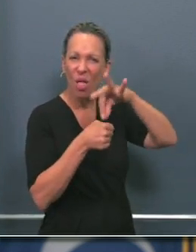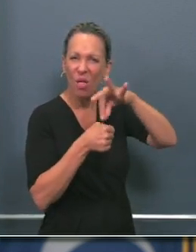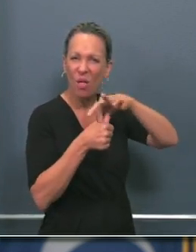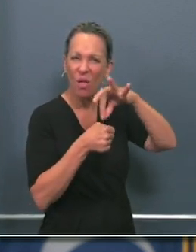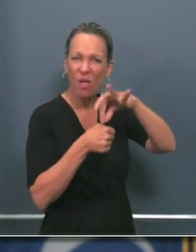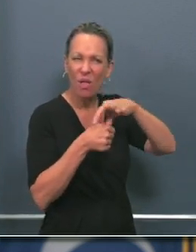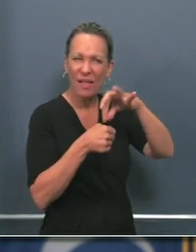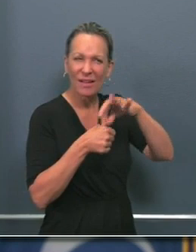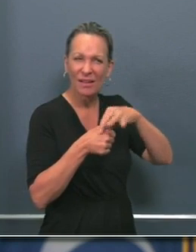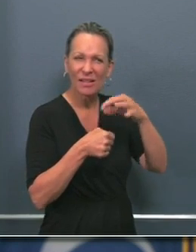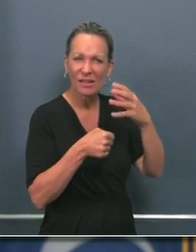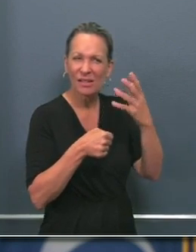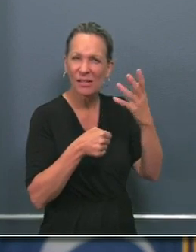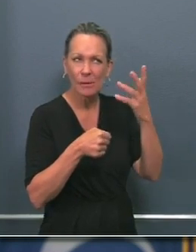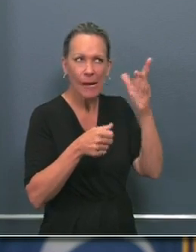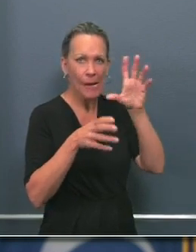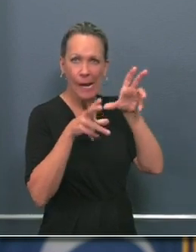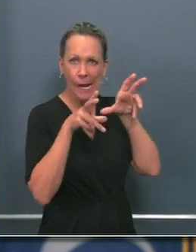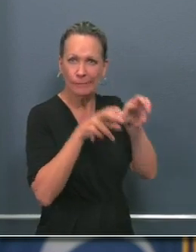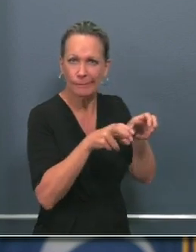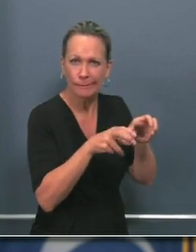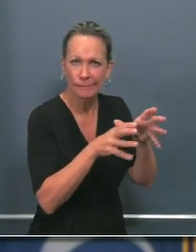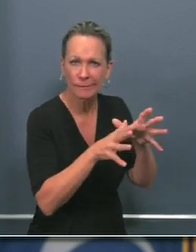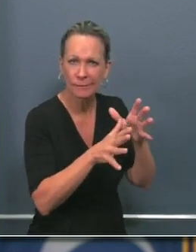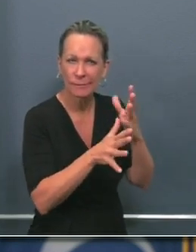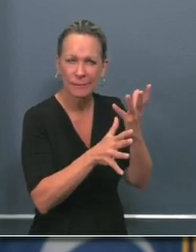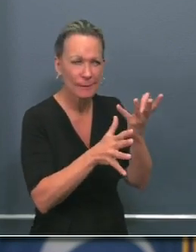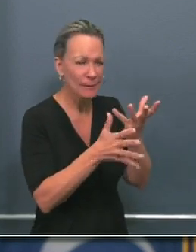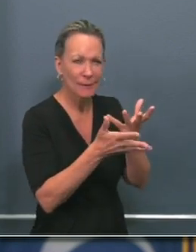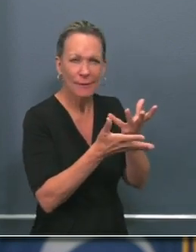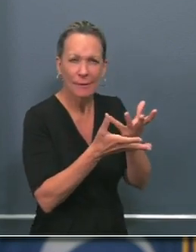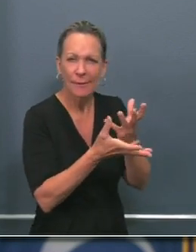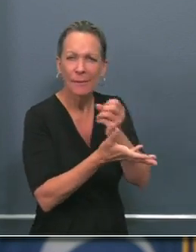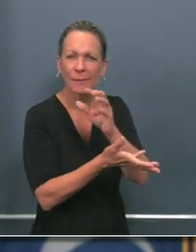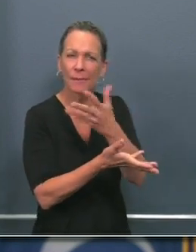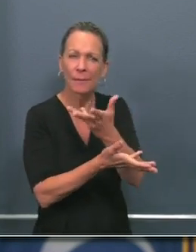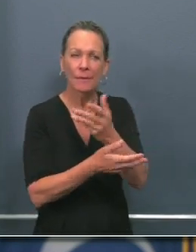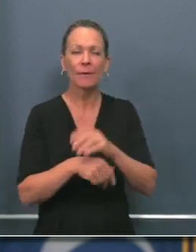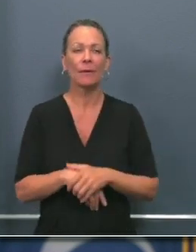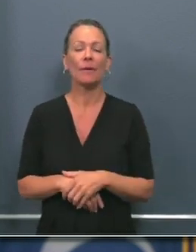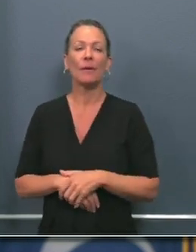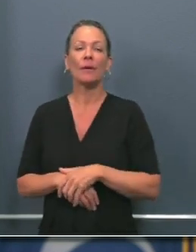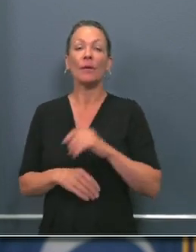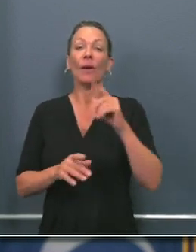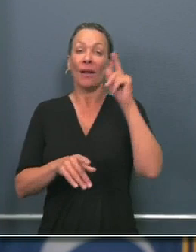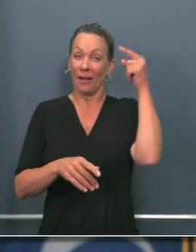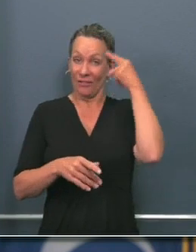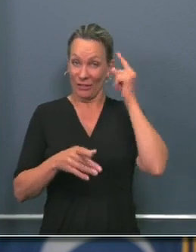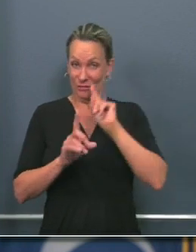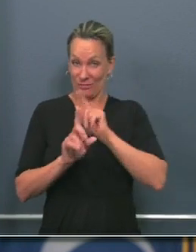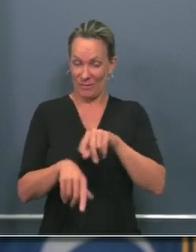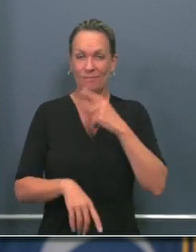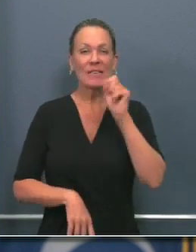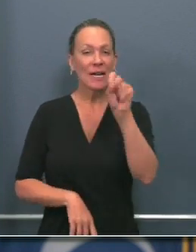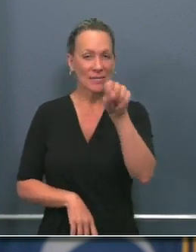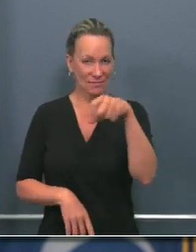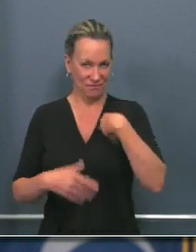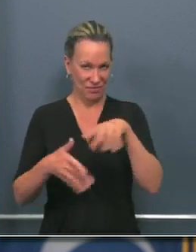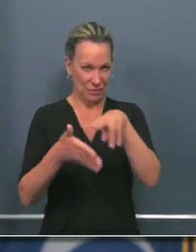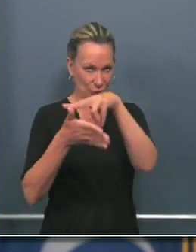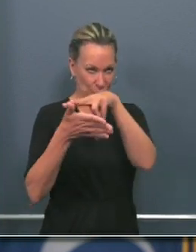Loyola Law School and one from Washington Post, another from the George W.